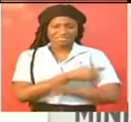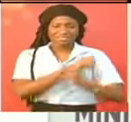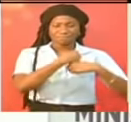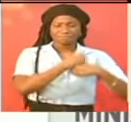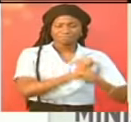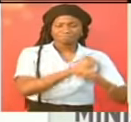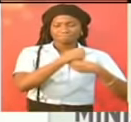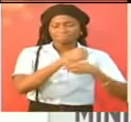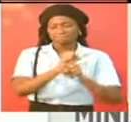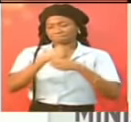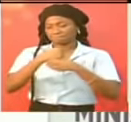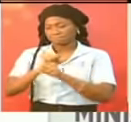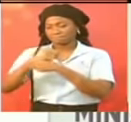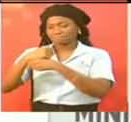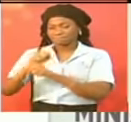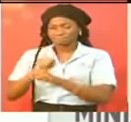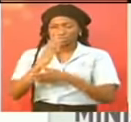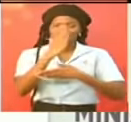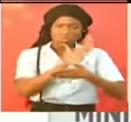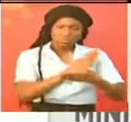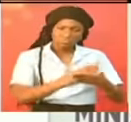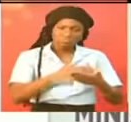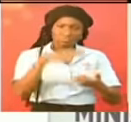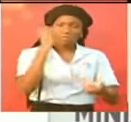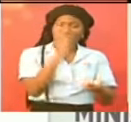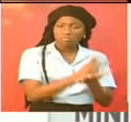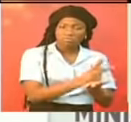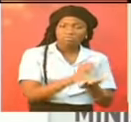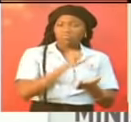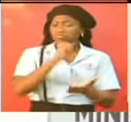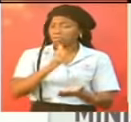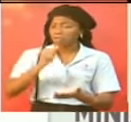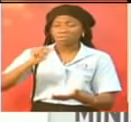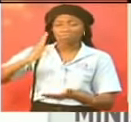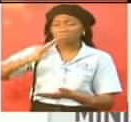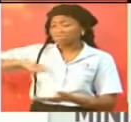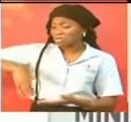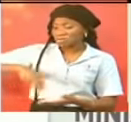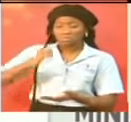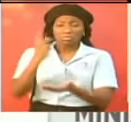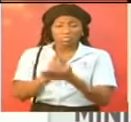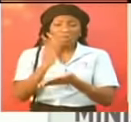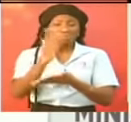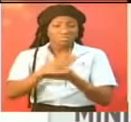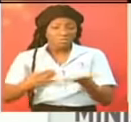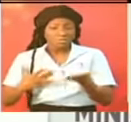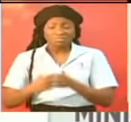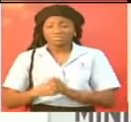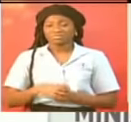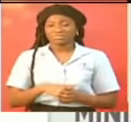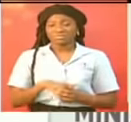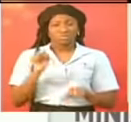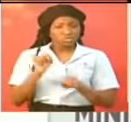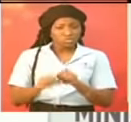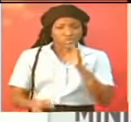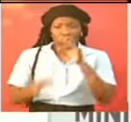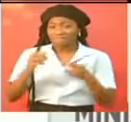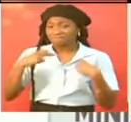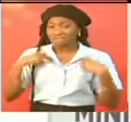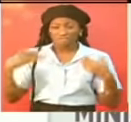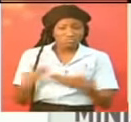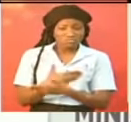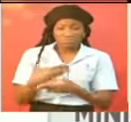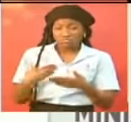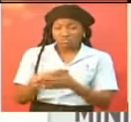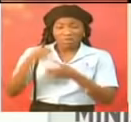approval. It's very early days yet. So, of course, any new vaccines, any data as it comes to